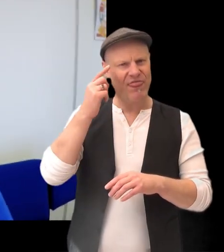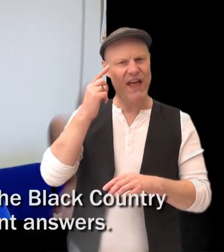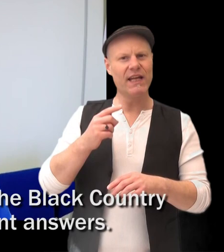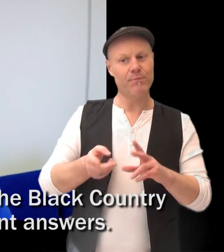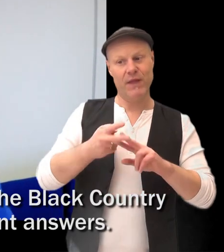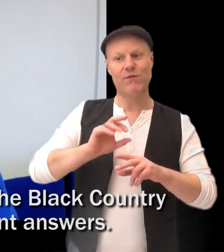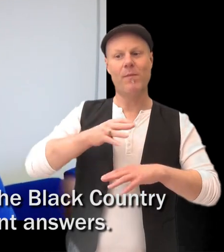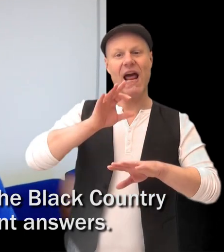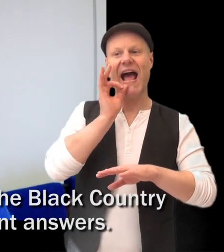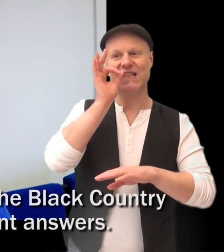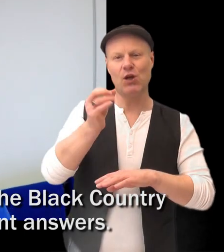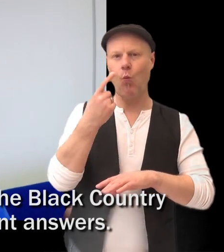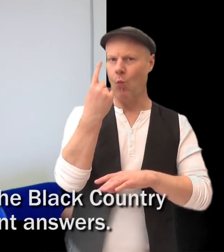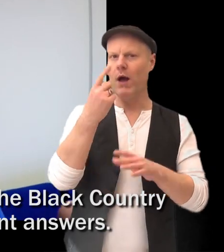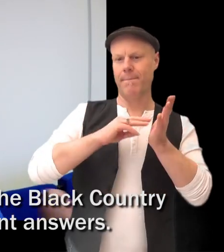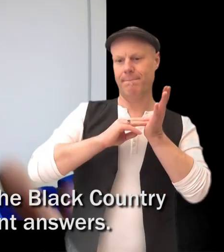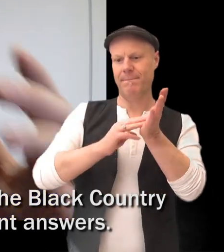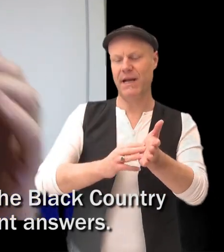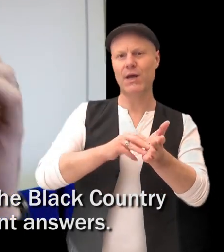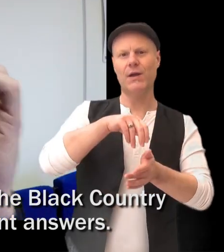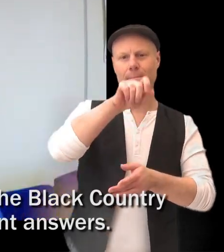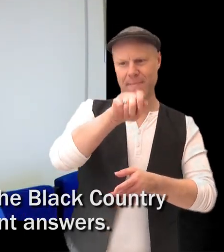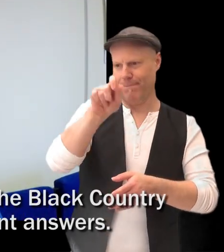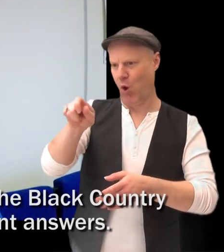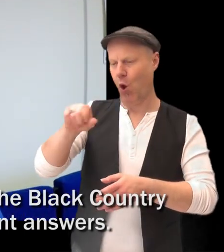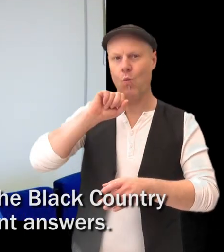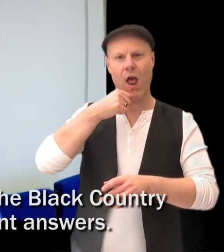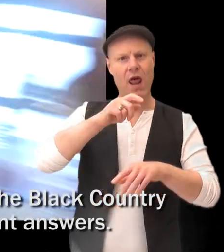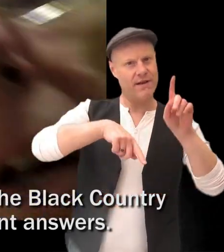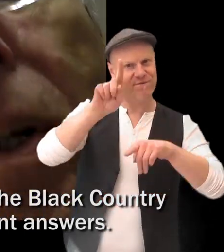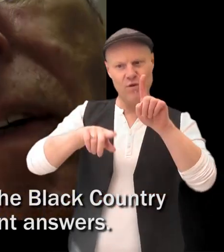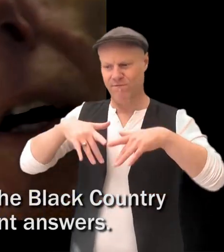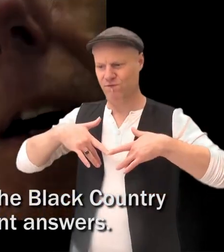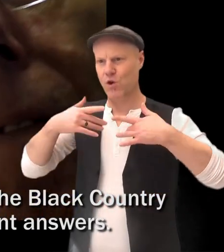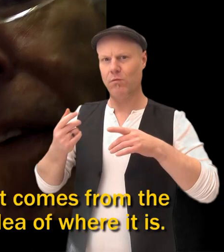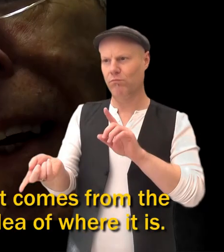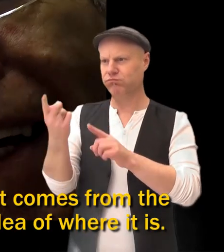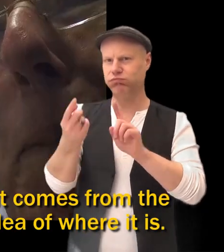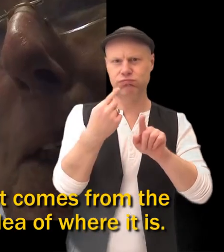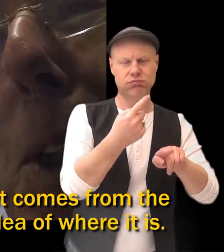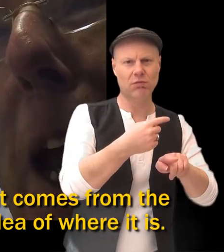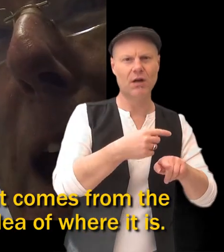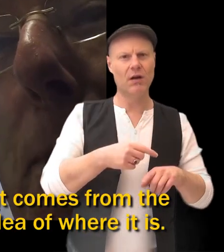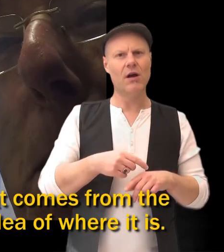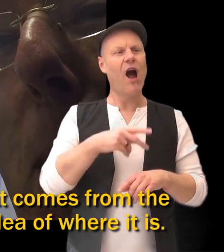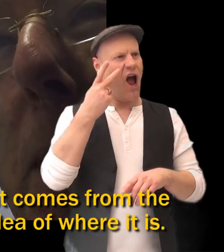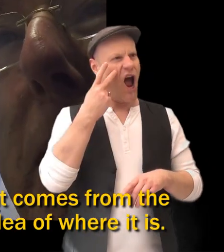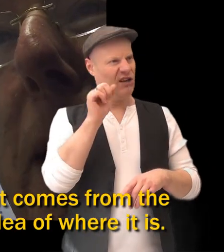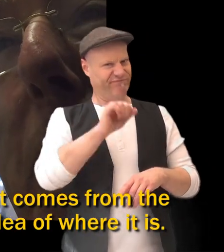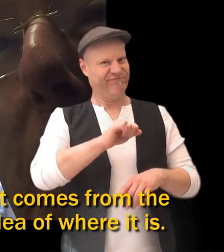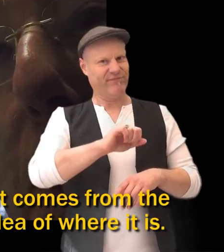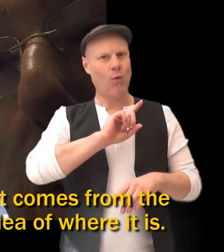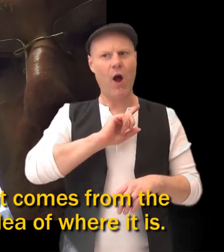If you ask a million people where the Black Country is, you'll get a million different answers. Yeah, well, because